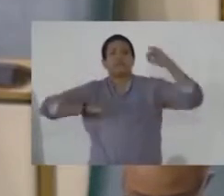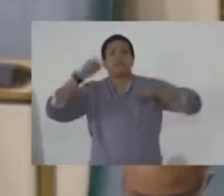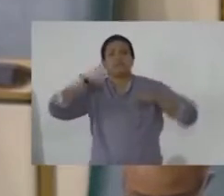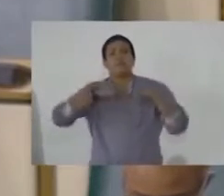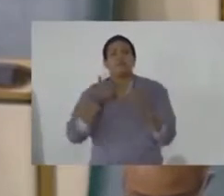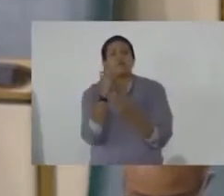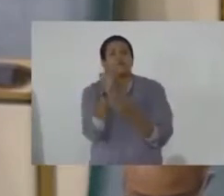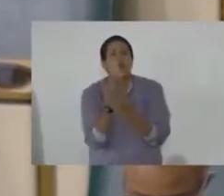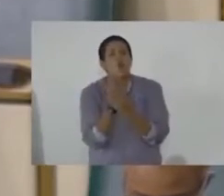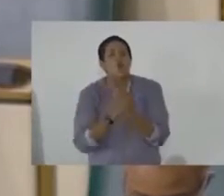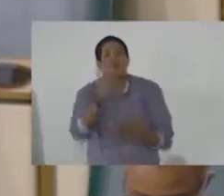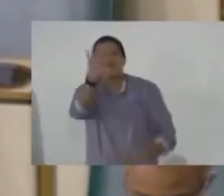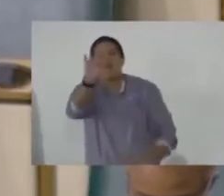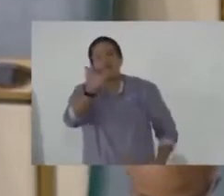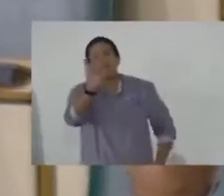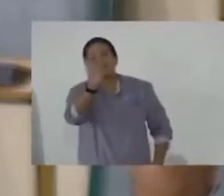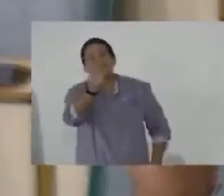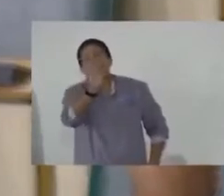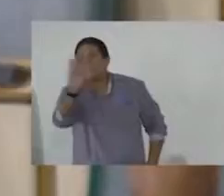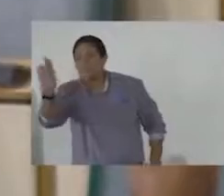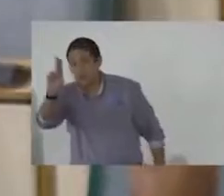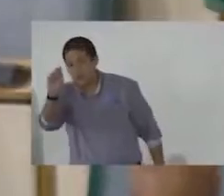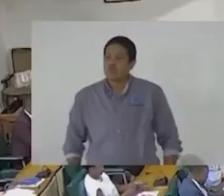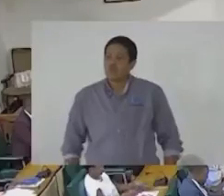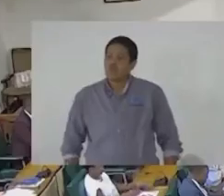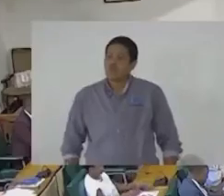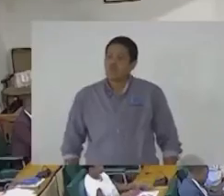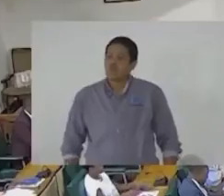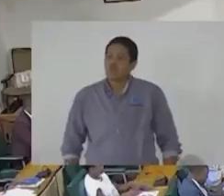4.7 billion U.S. dollars for Jamaica.